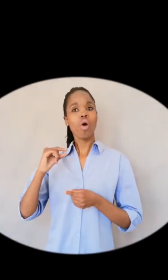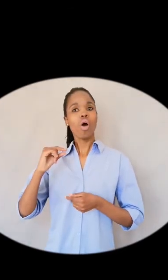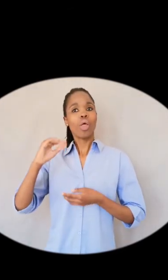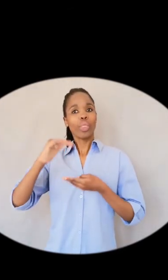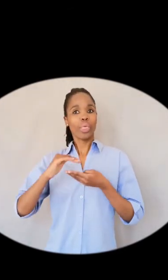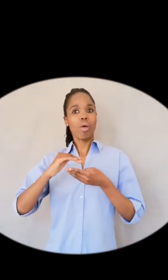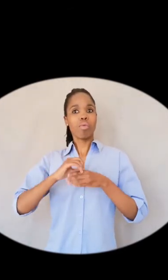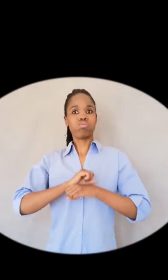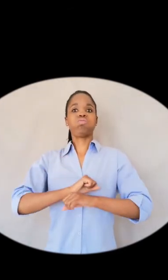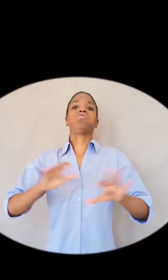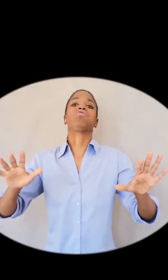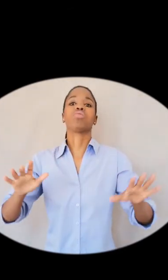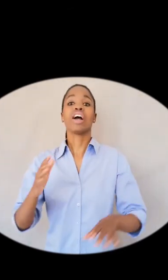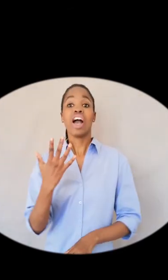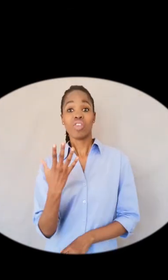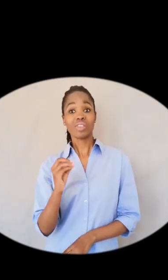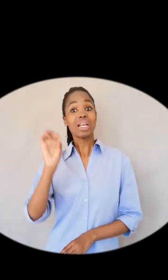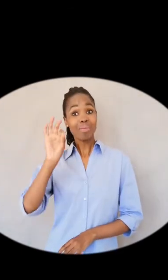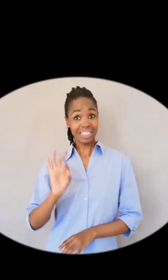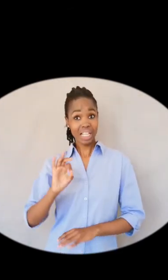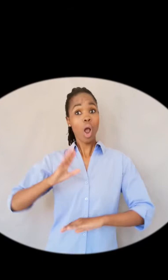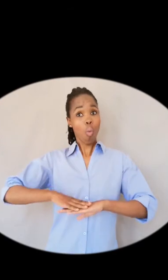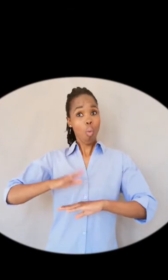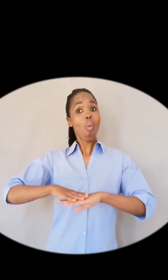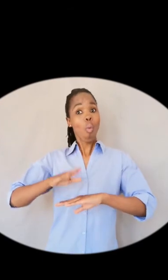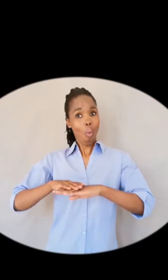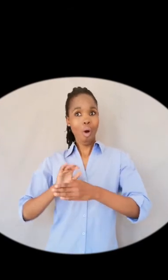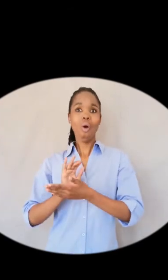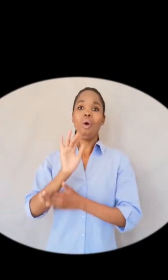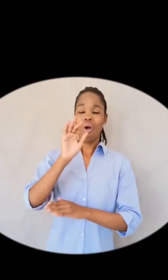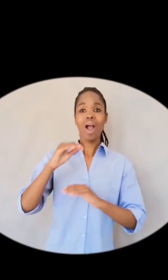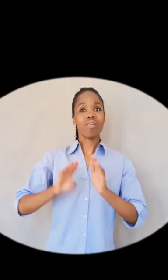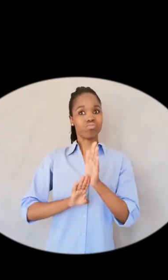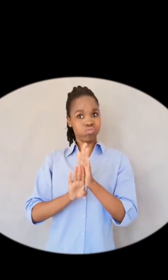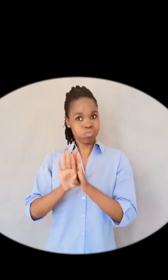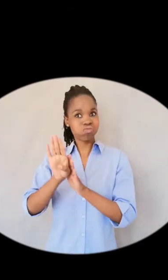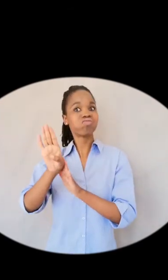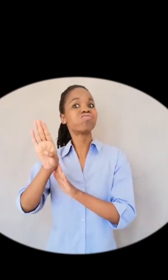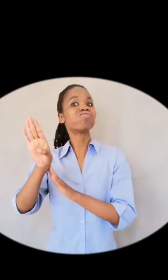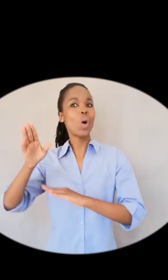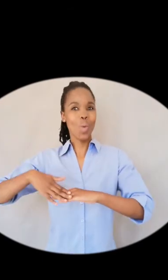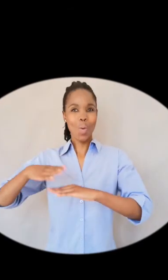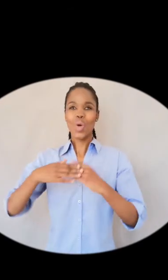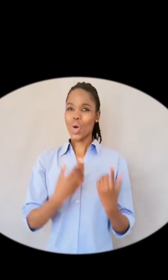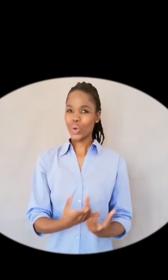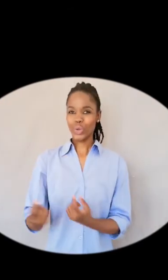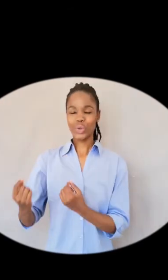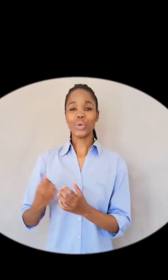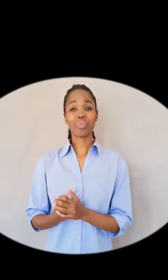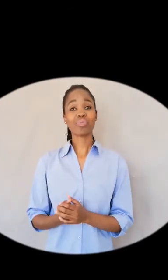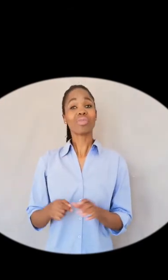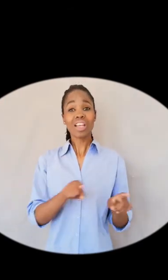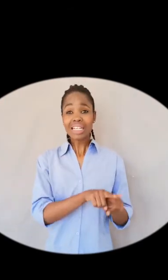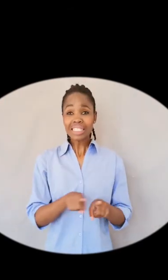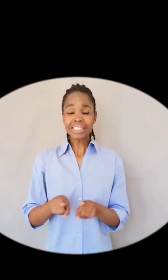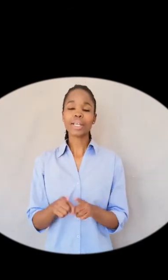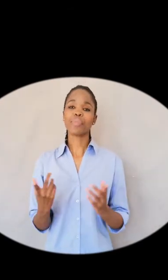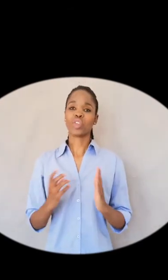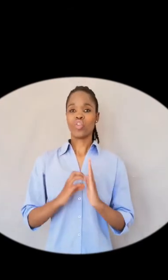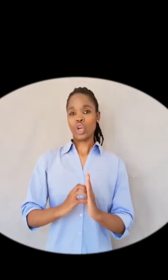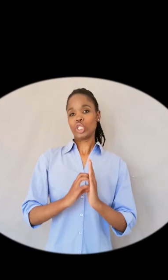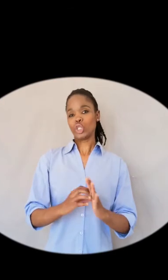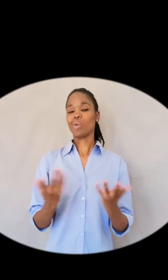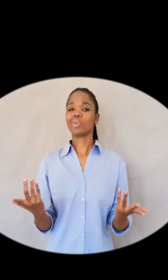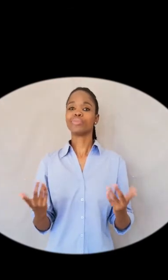Africa. That's probably going to be way higher next year. If we don't make an effort, right? So for example, you think about things like